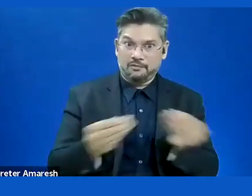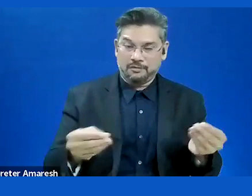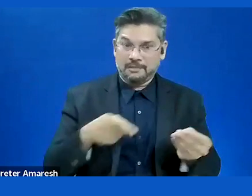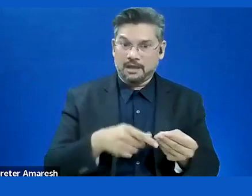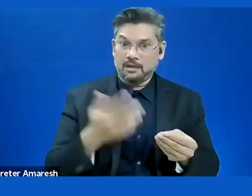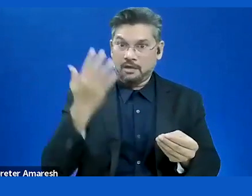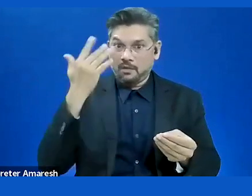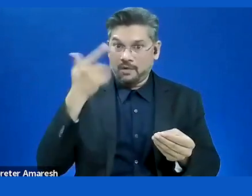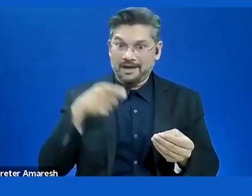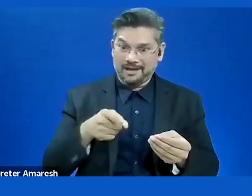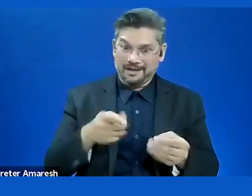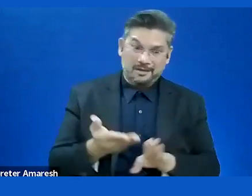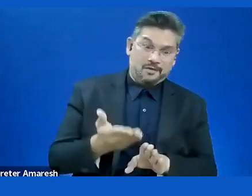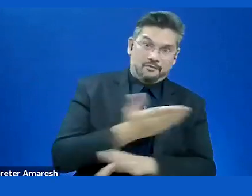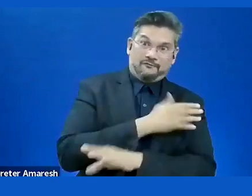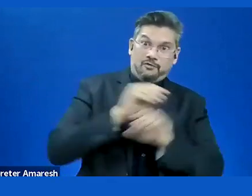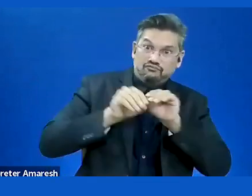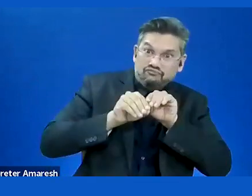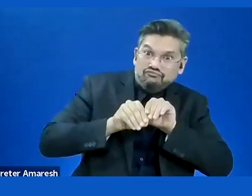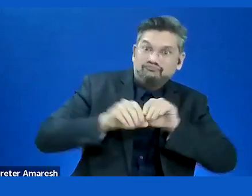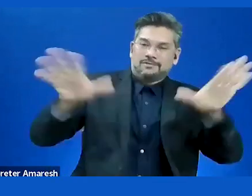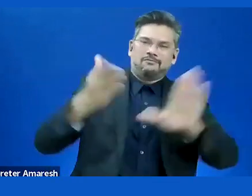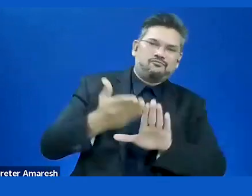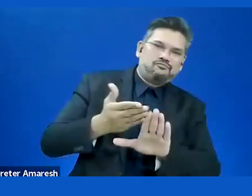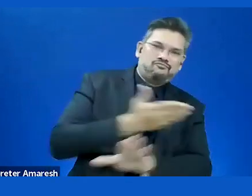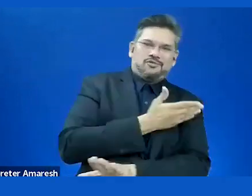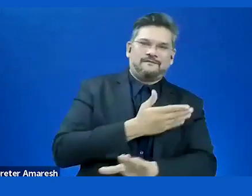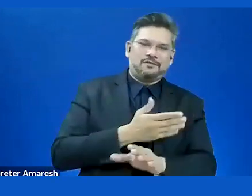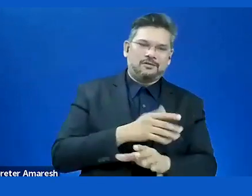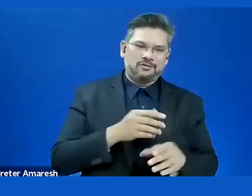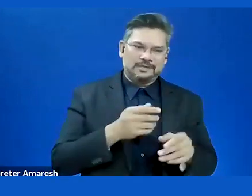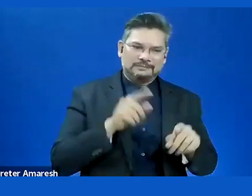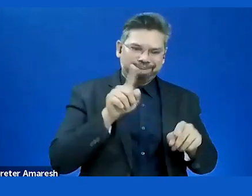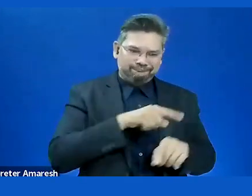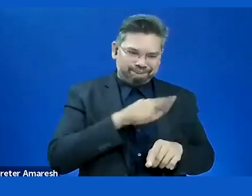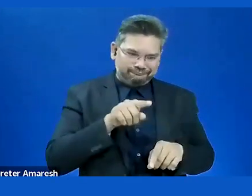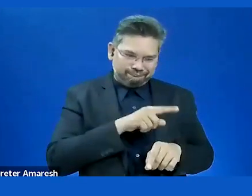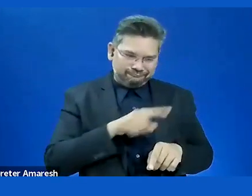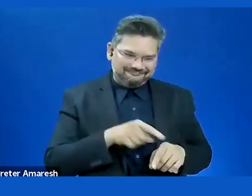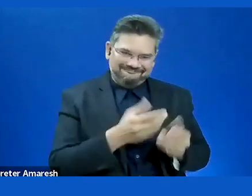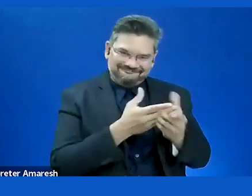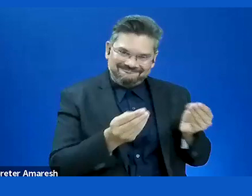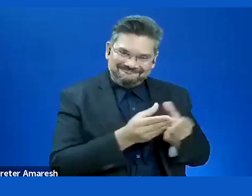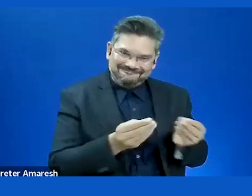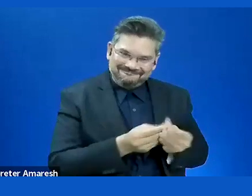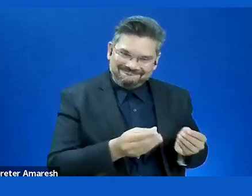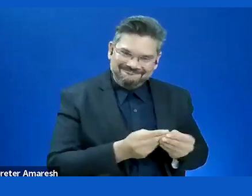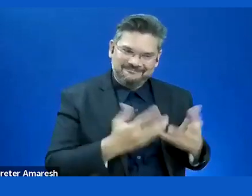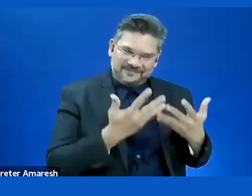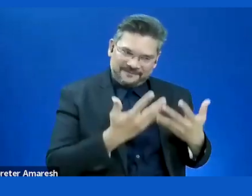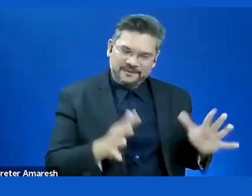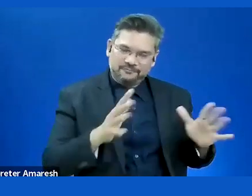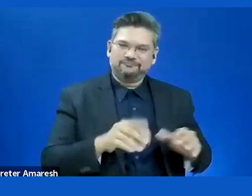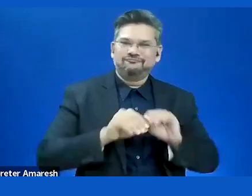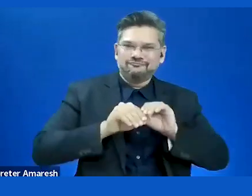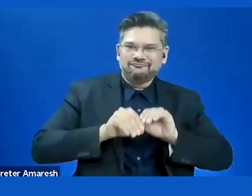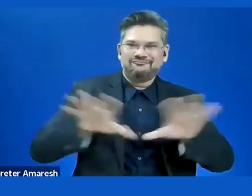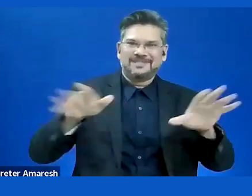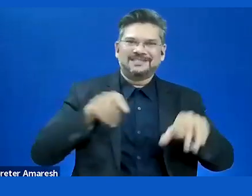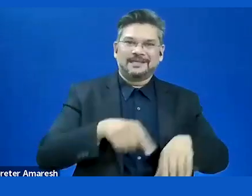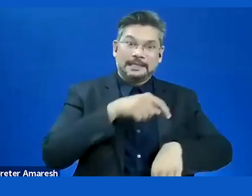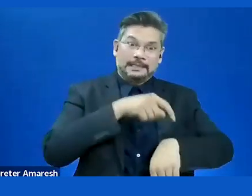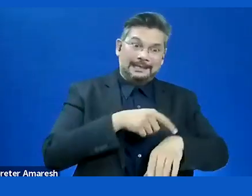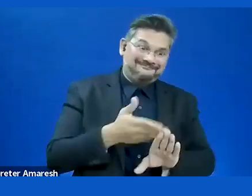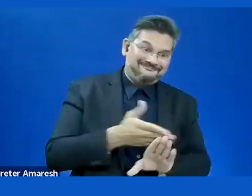live, right? When someone edits content is a really early stage of the website development process, right? It's way